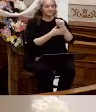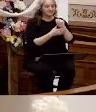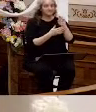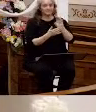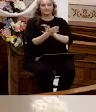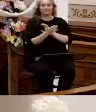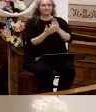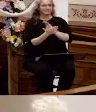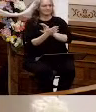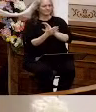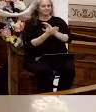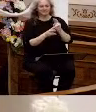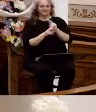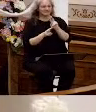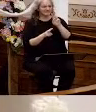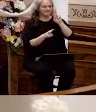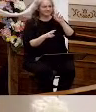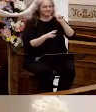Russia.